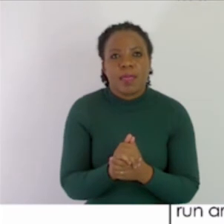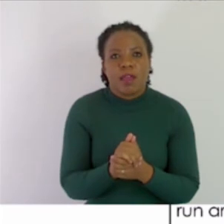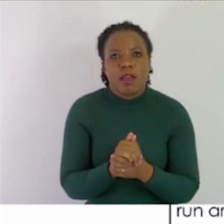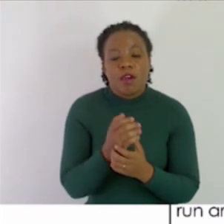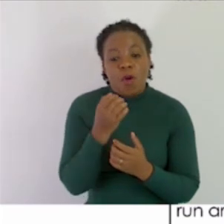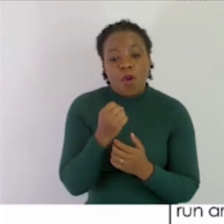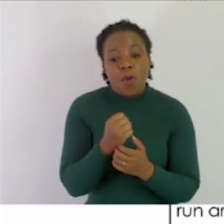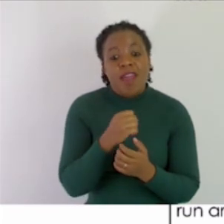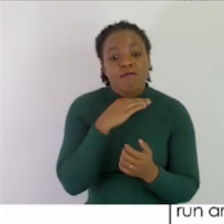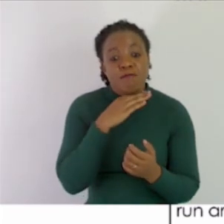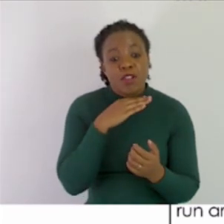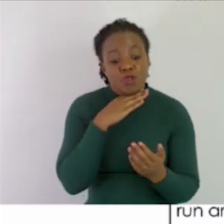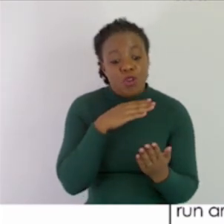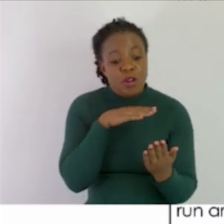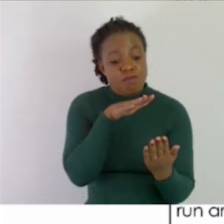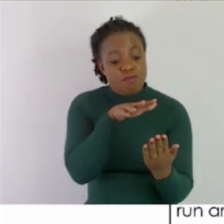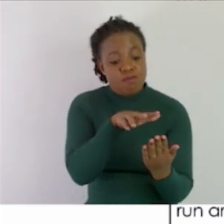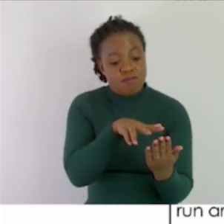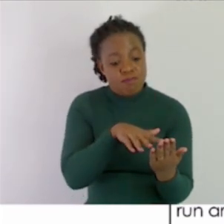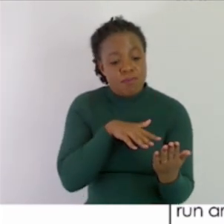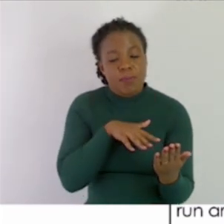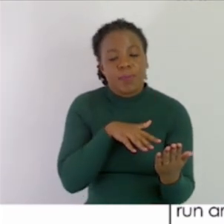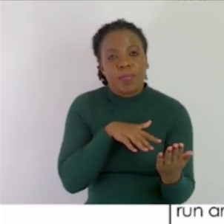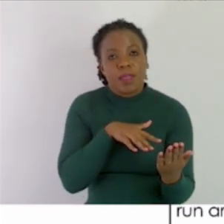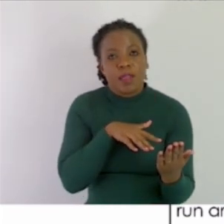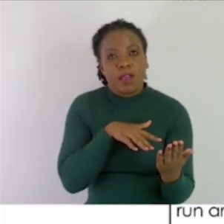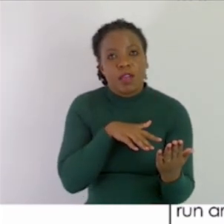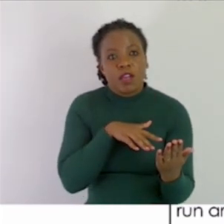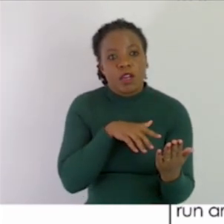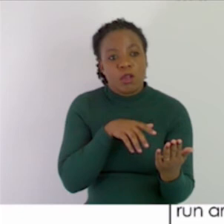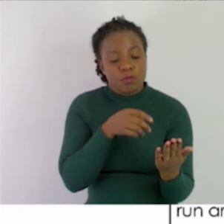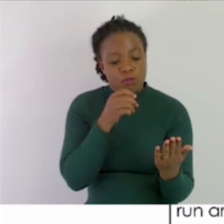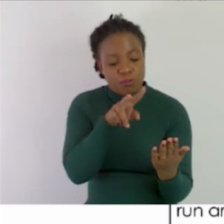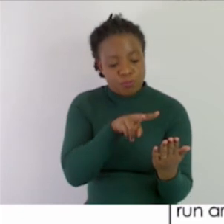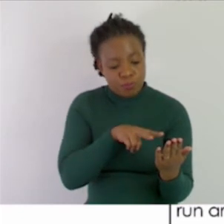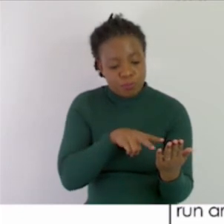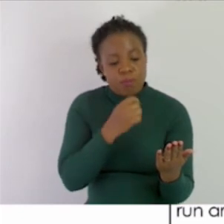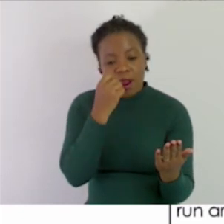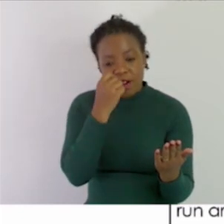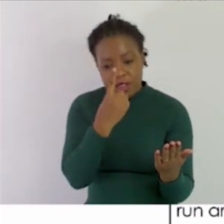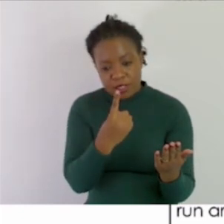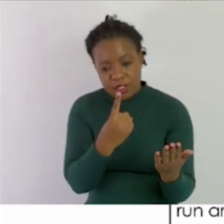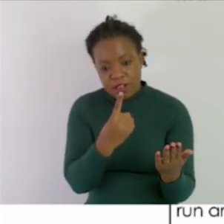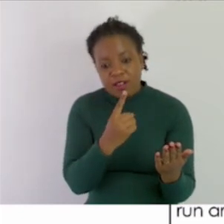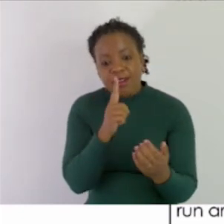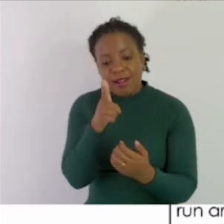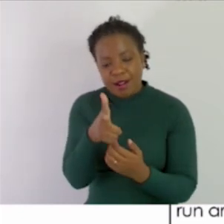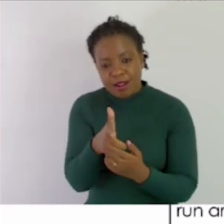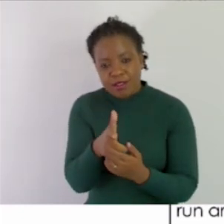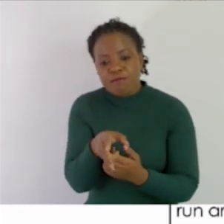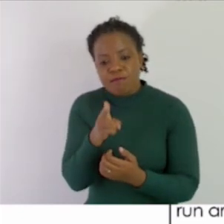a comprehension. But our comprehension has got a lot to do with our